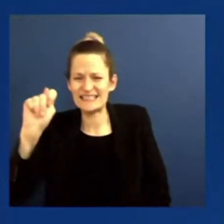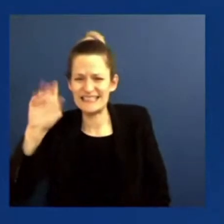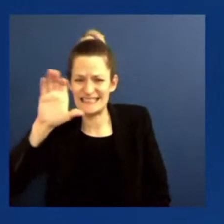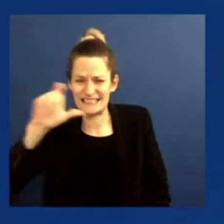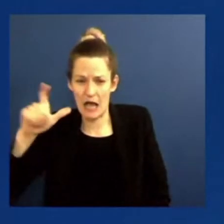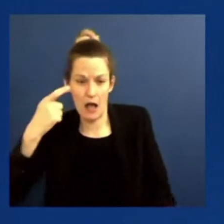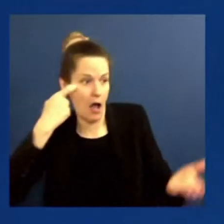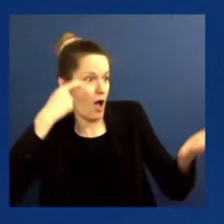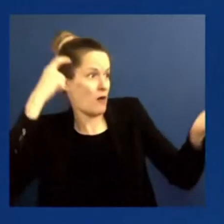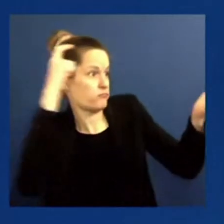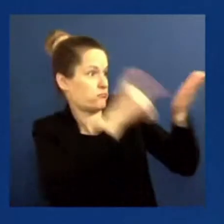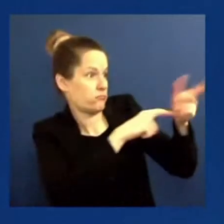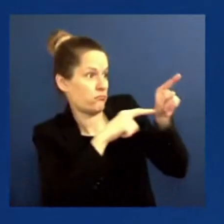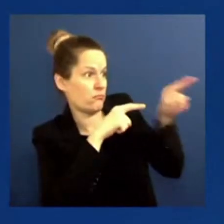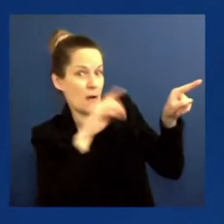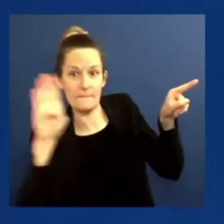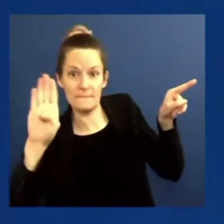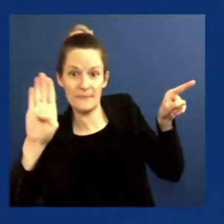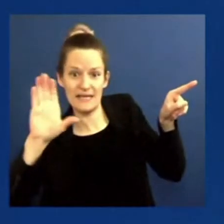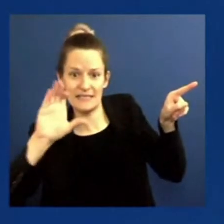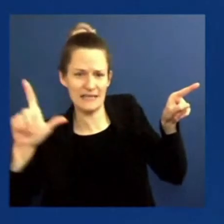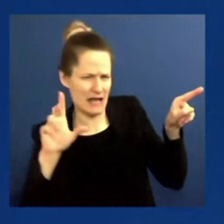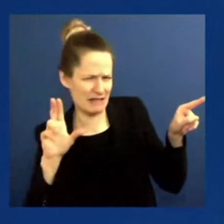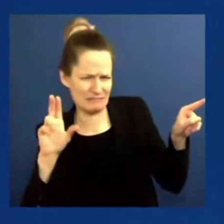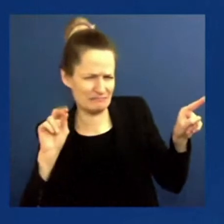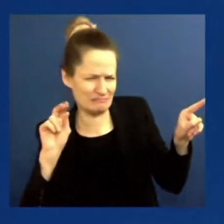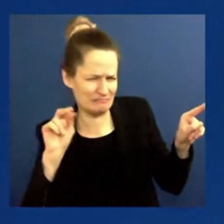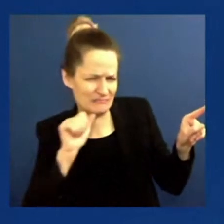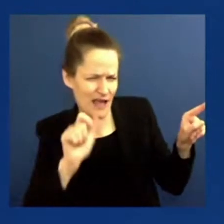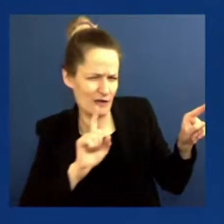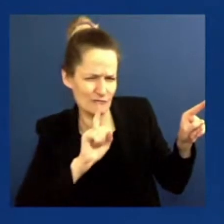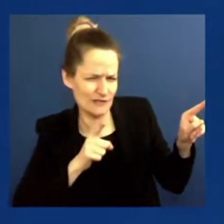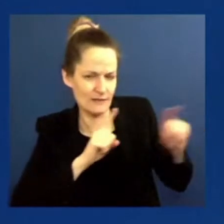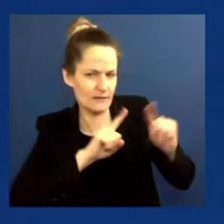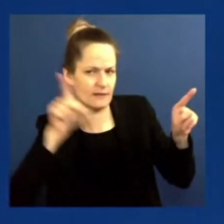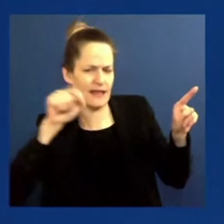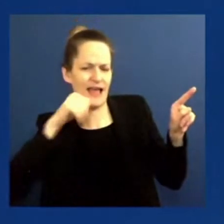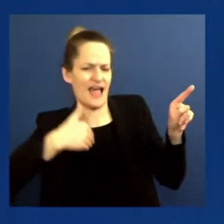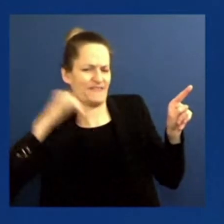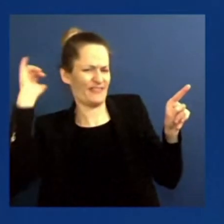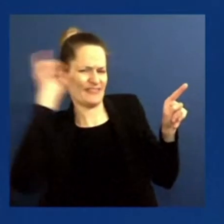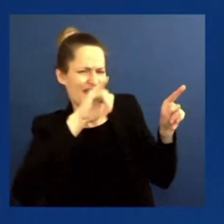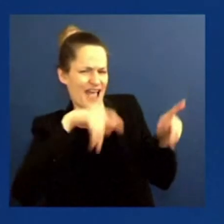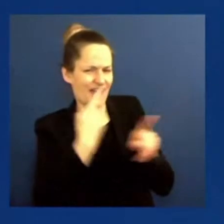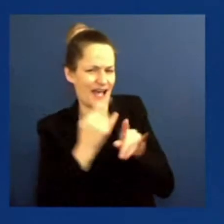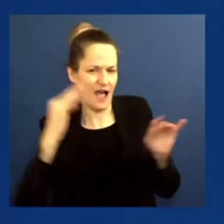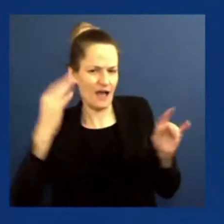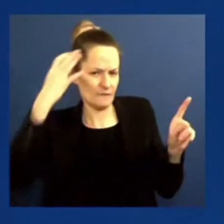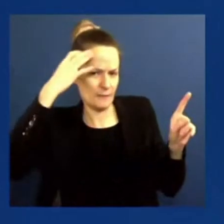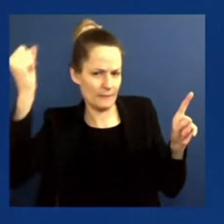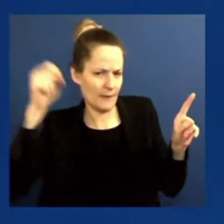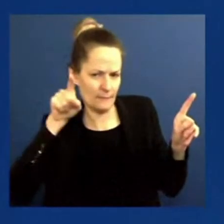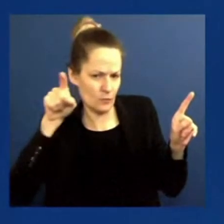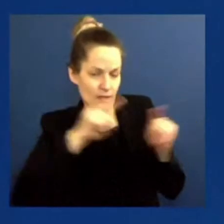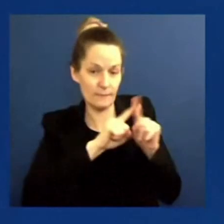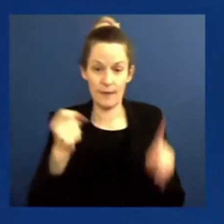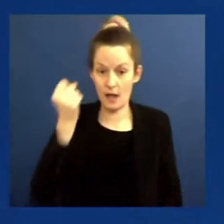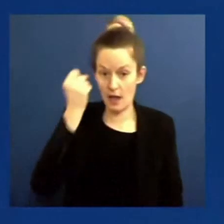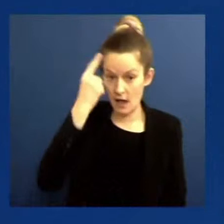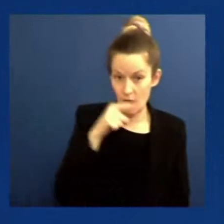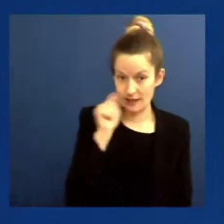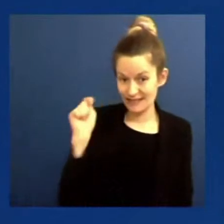fact, you still have protection against hospitalization, because T cells, as I mentioned a moment